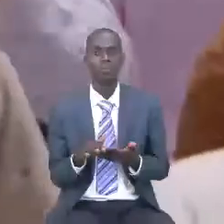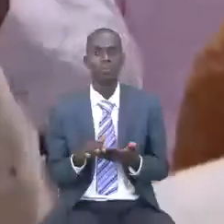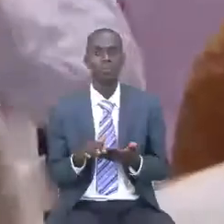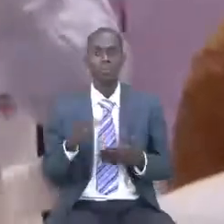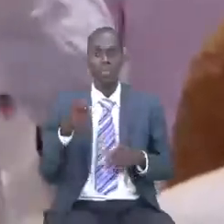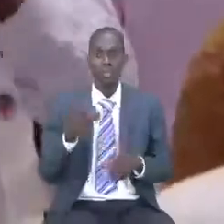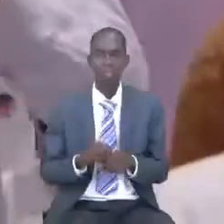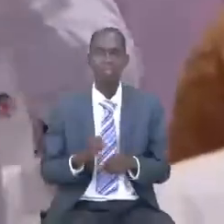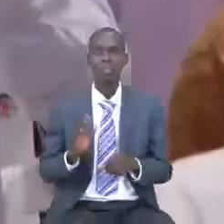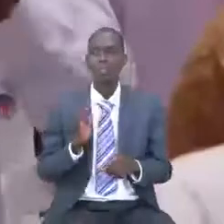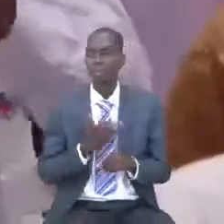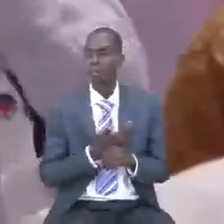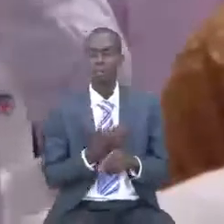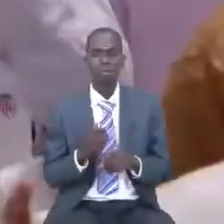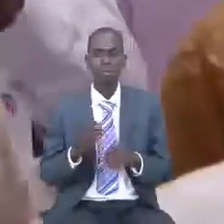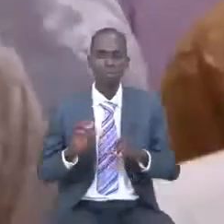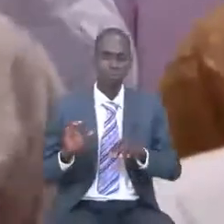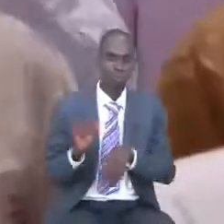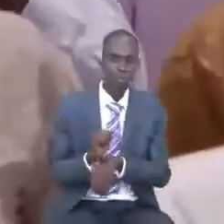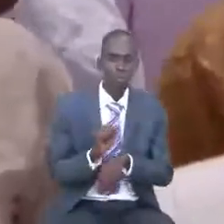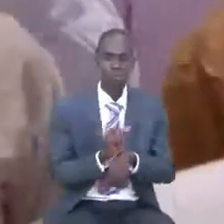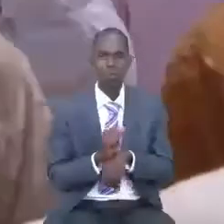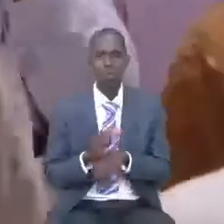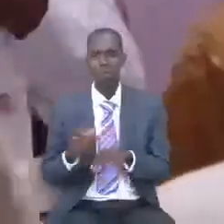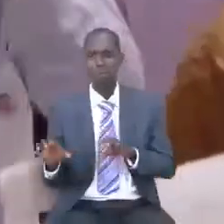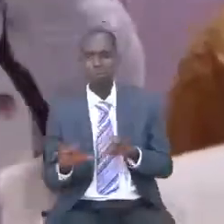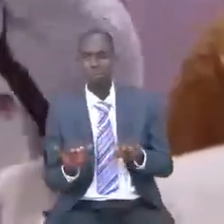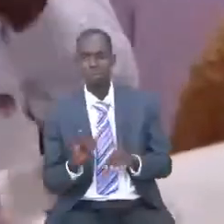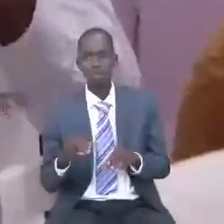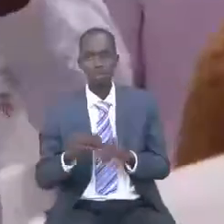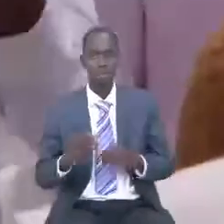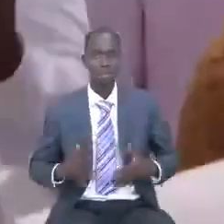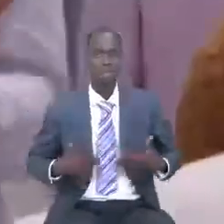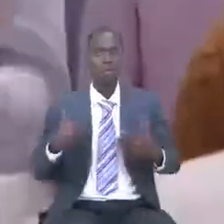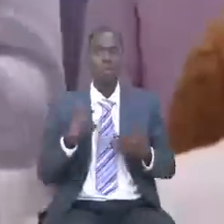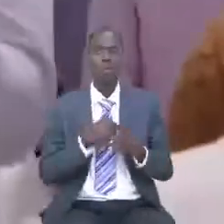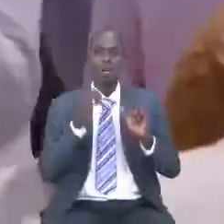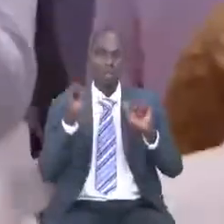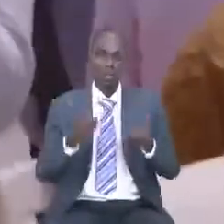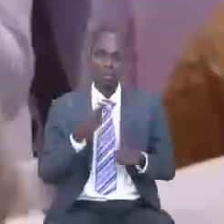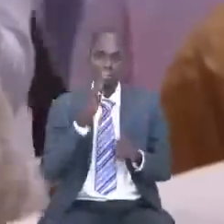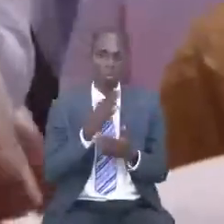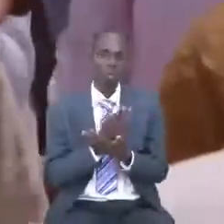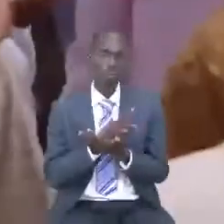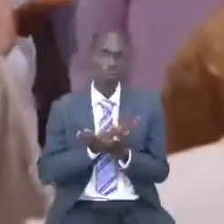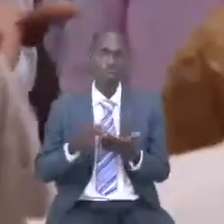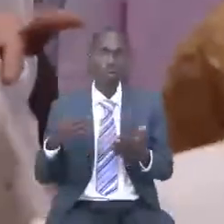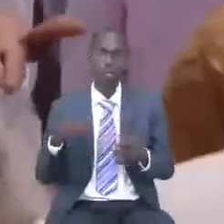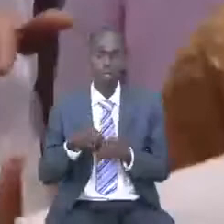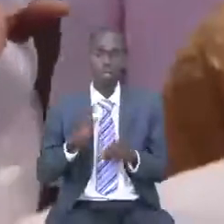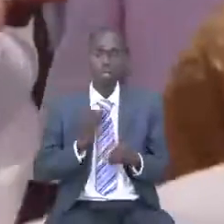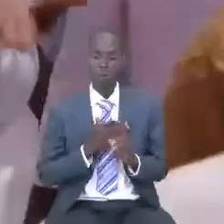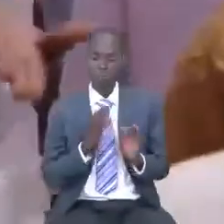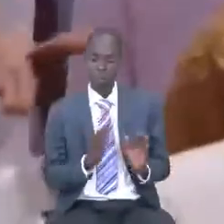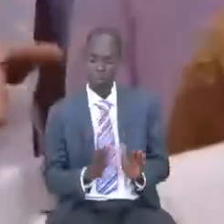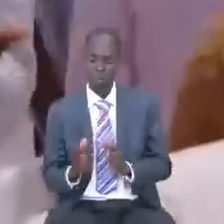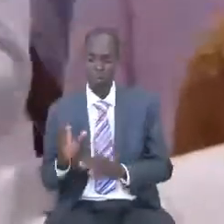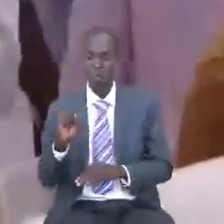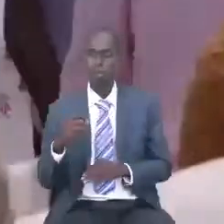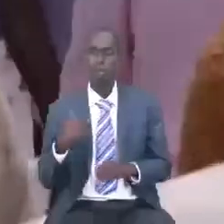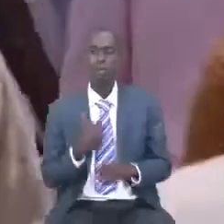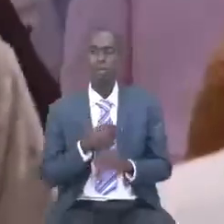our endeavors, we can be holy. In our plans, we can be holy. As we